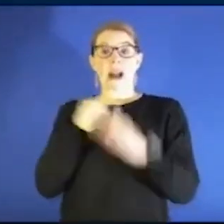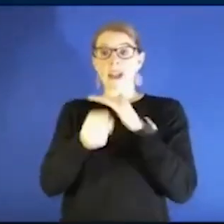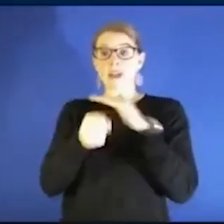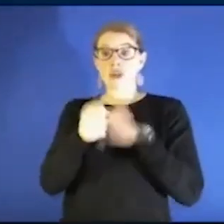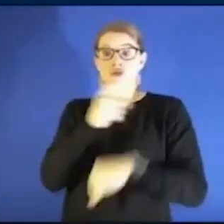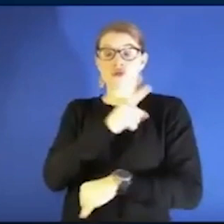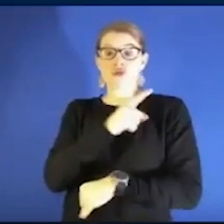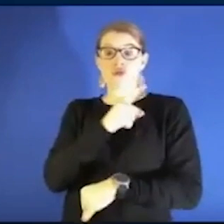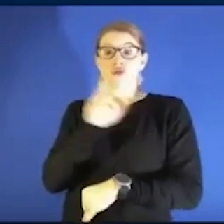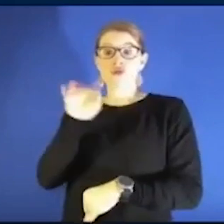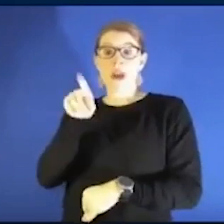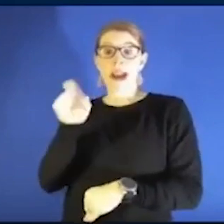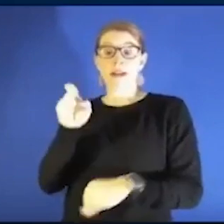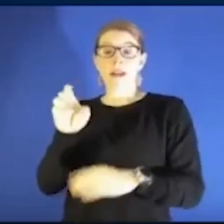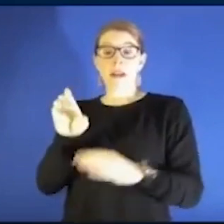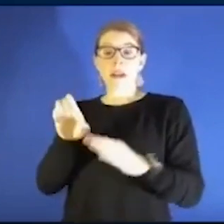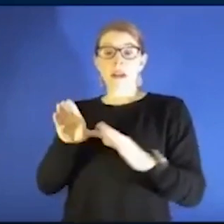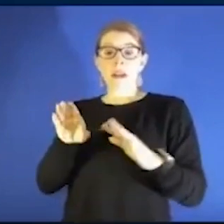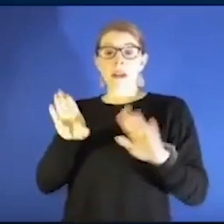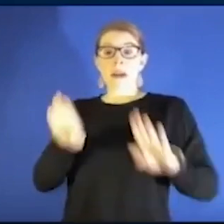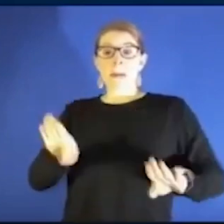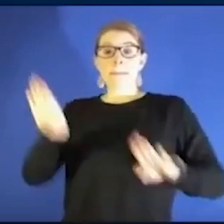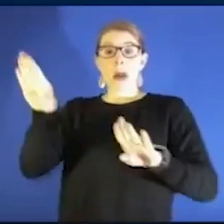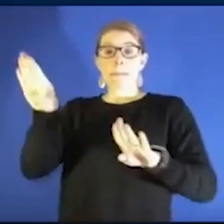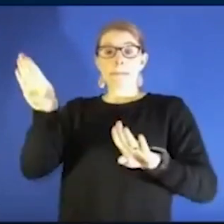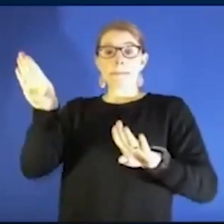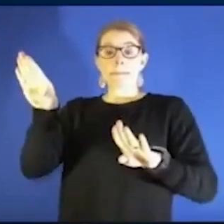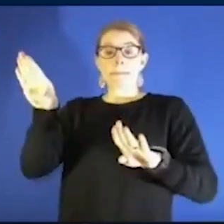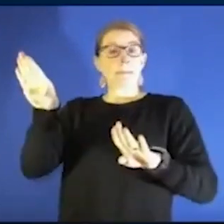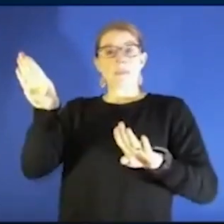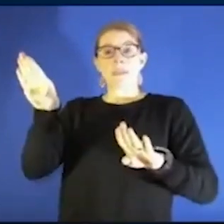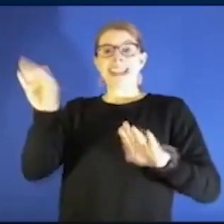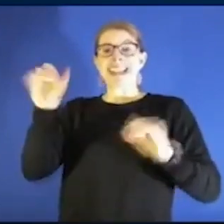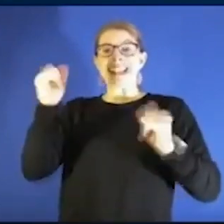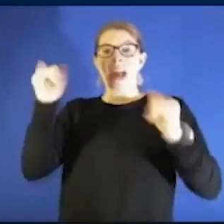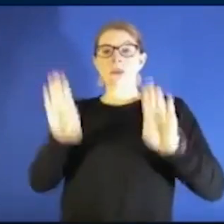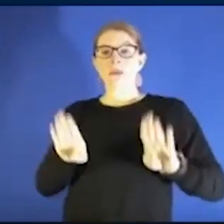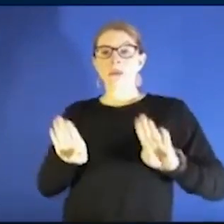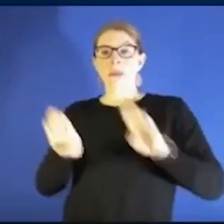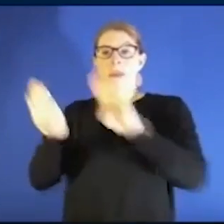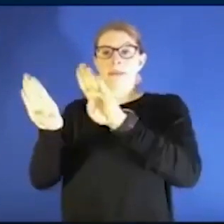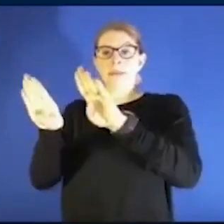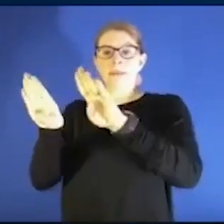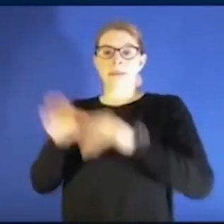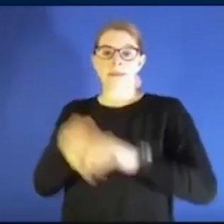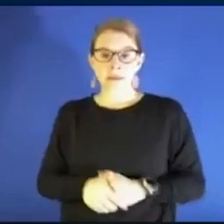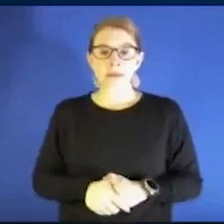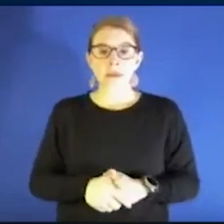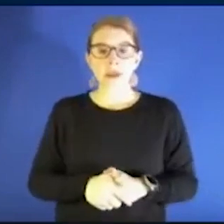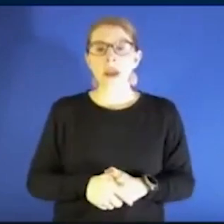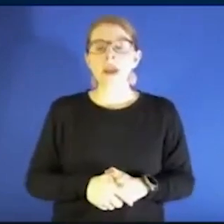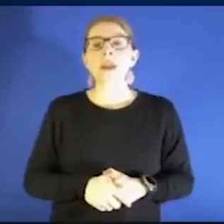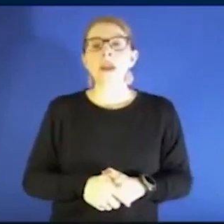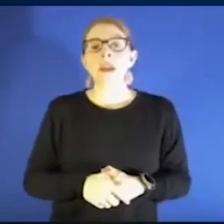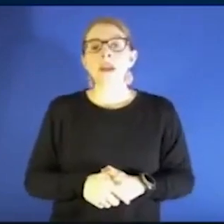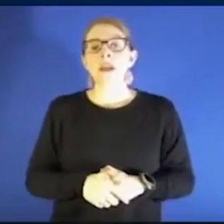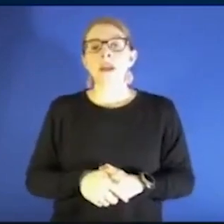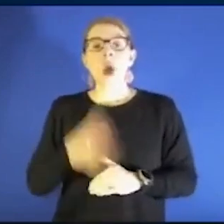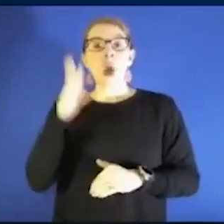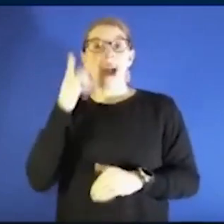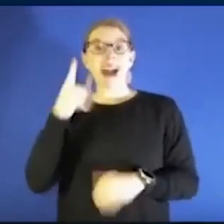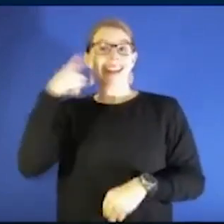were much higher for the Midwest than for the Northeast, but that's no longer the case. And part of that is because of, the thought that